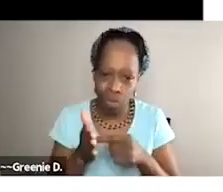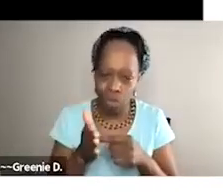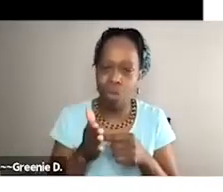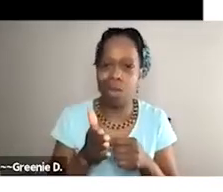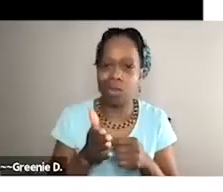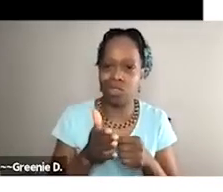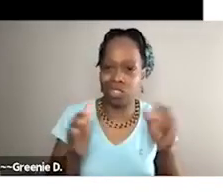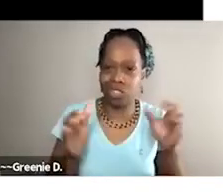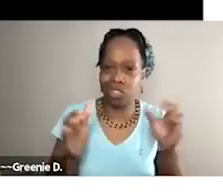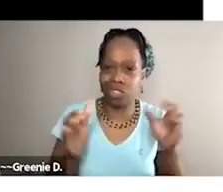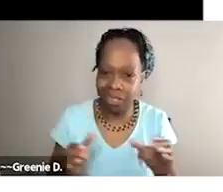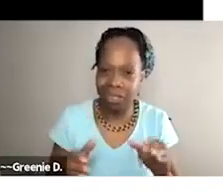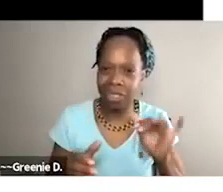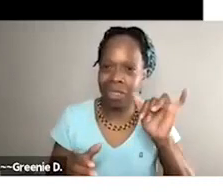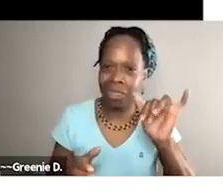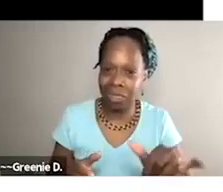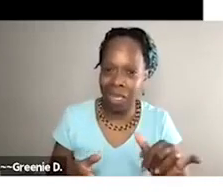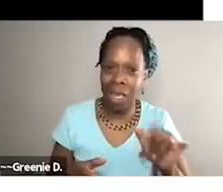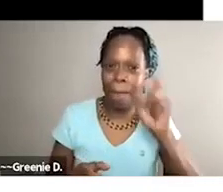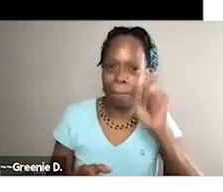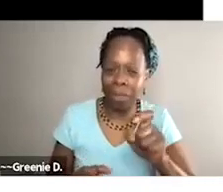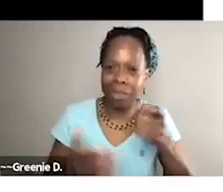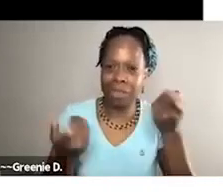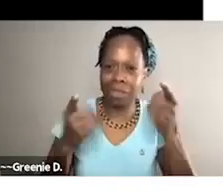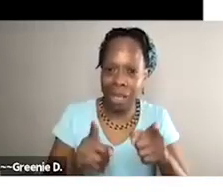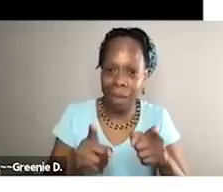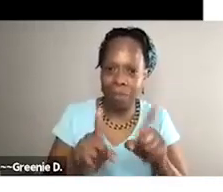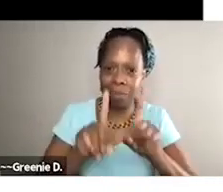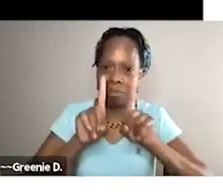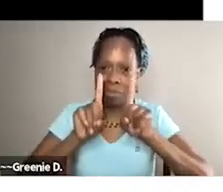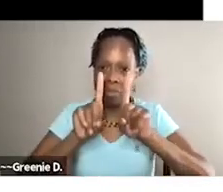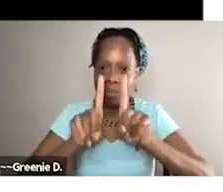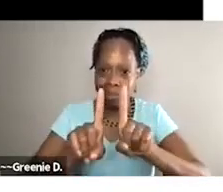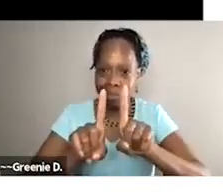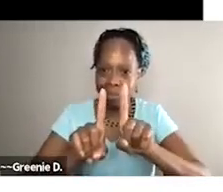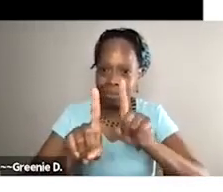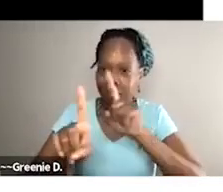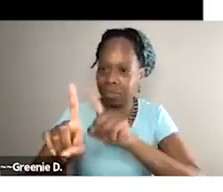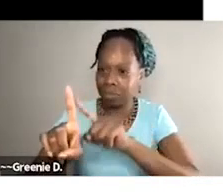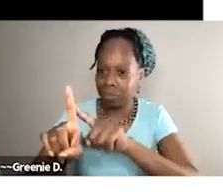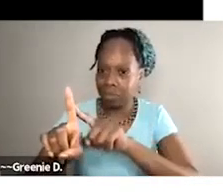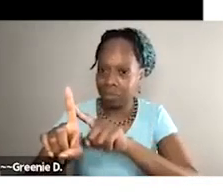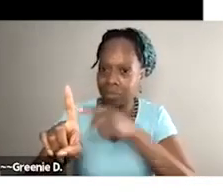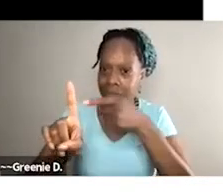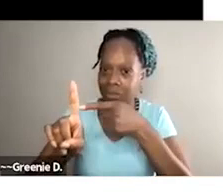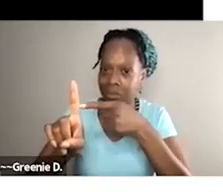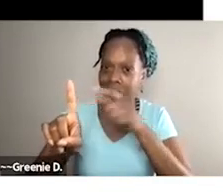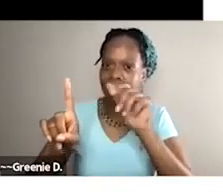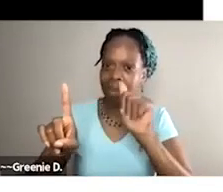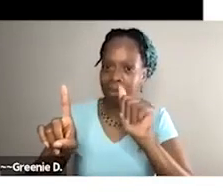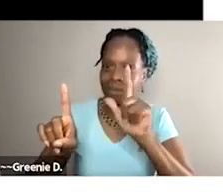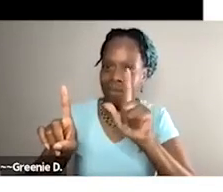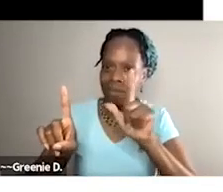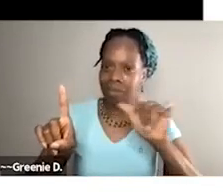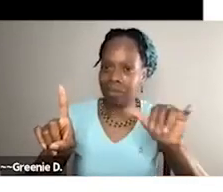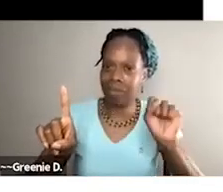that has to exist alongside the practice of allyship as well. So